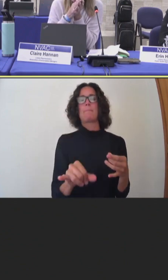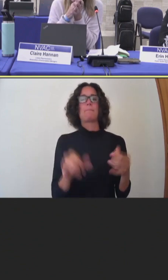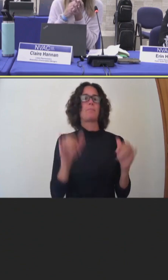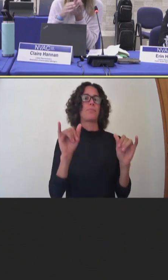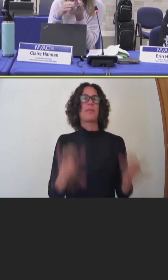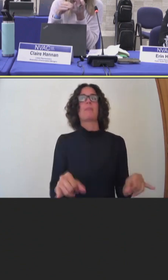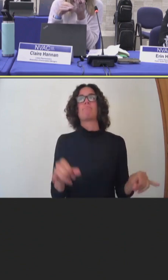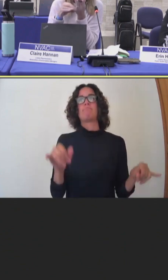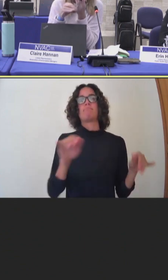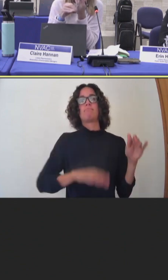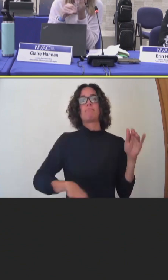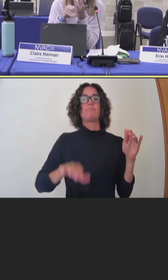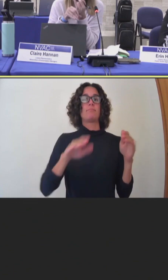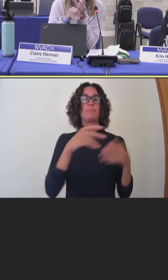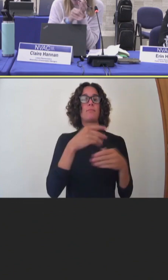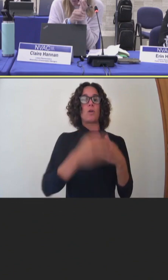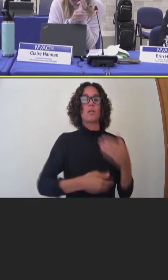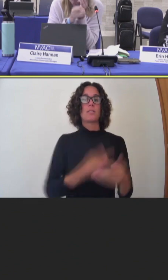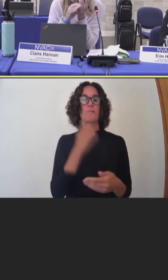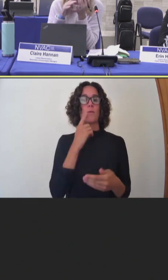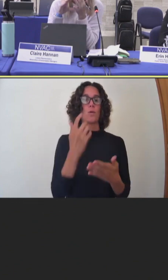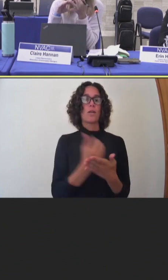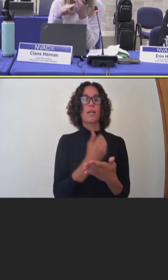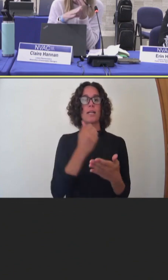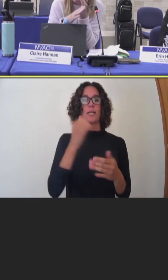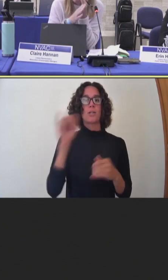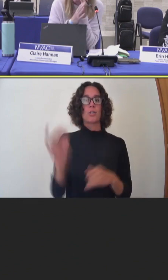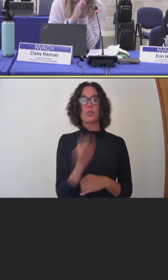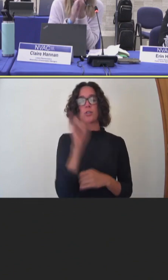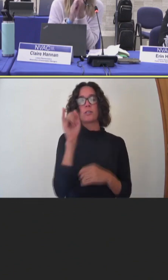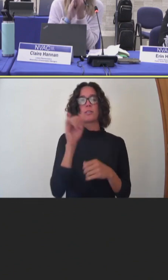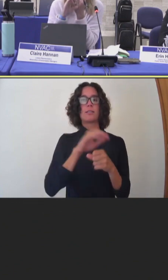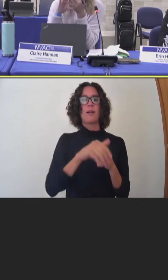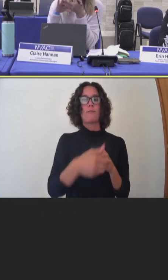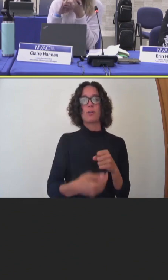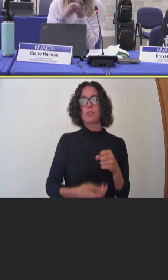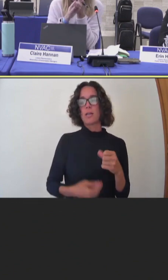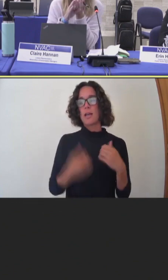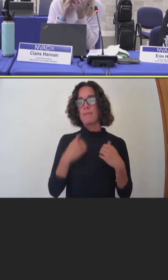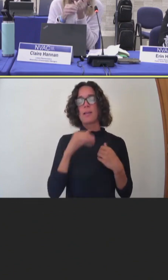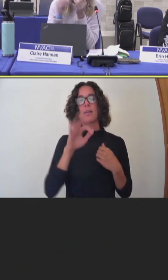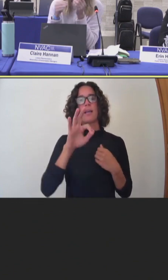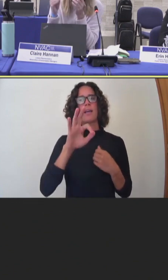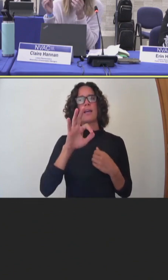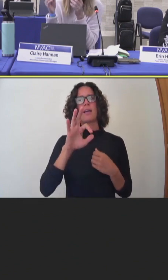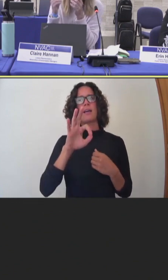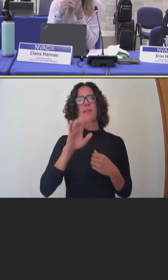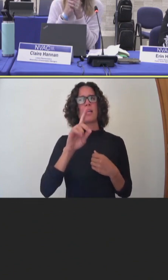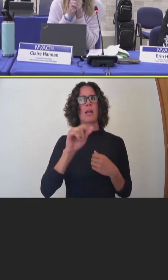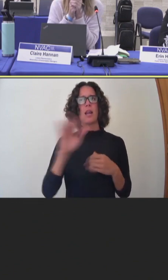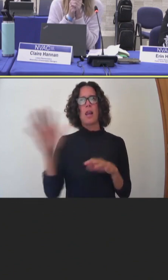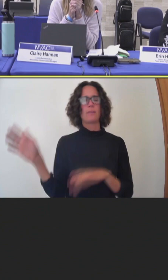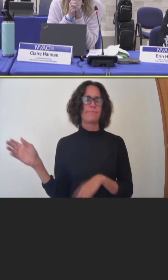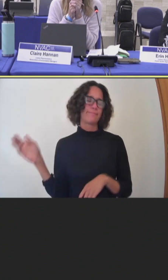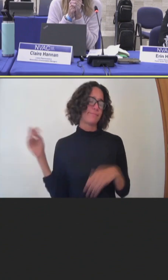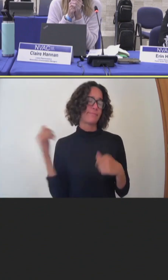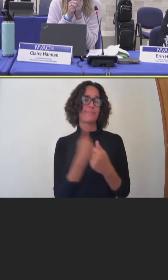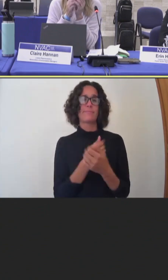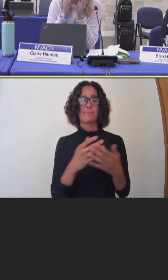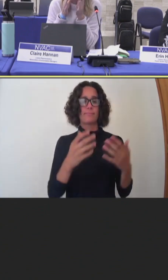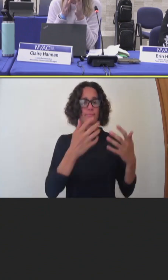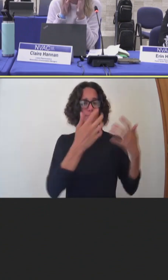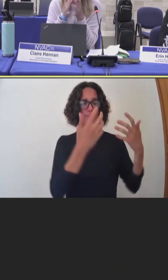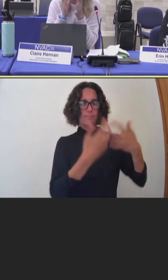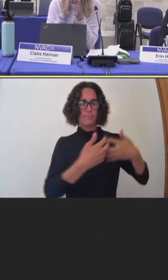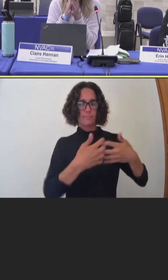much process of getting insurance coverage and getting VFC coverage, you know, getting everything, all of those ducts.